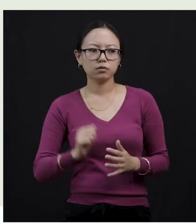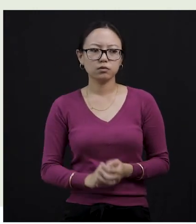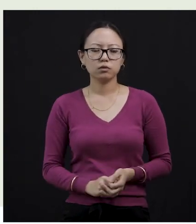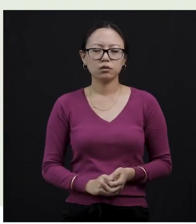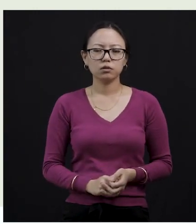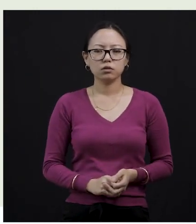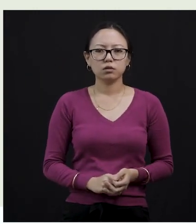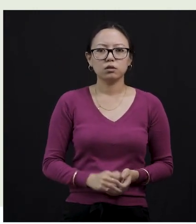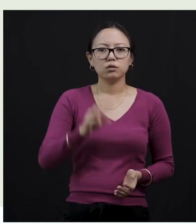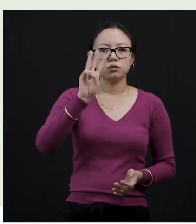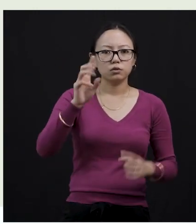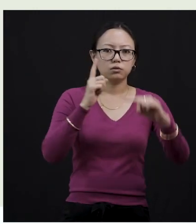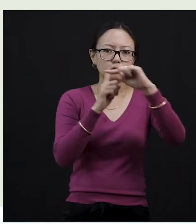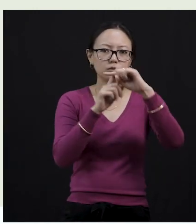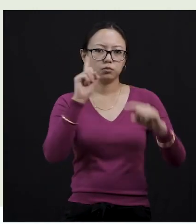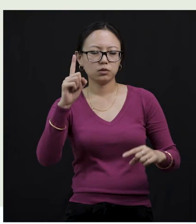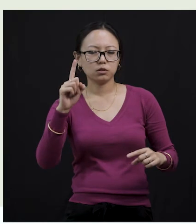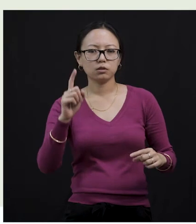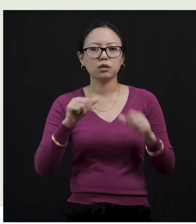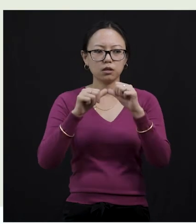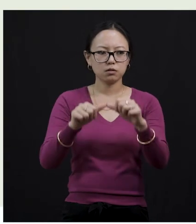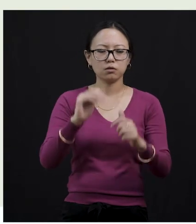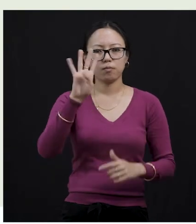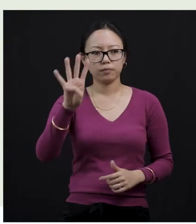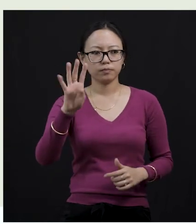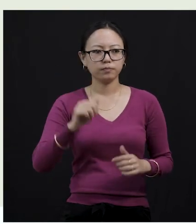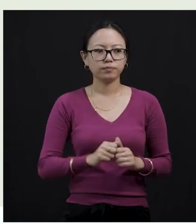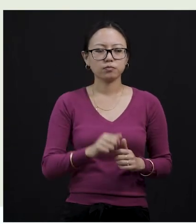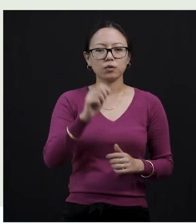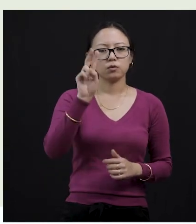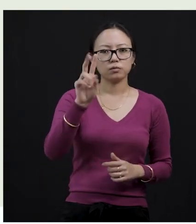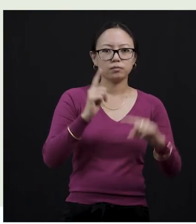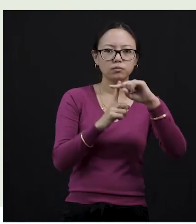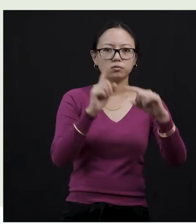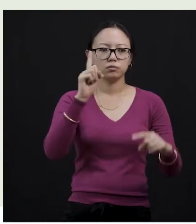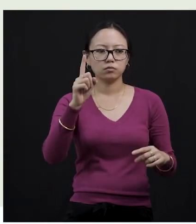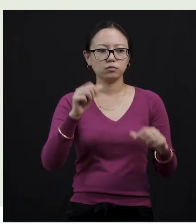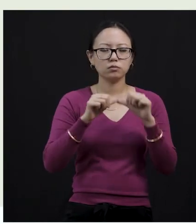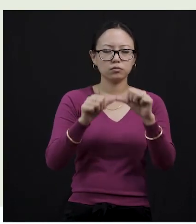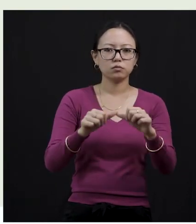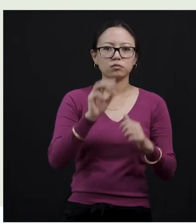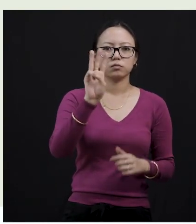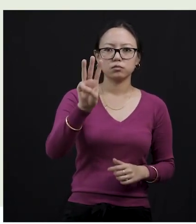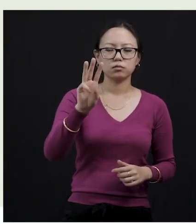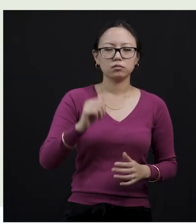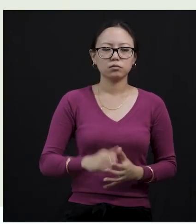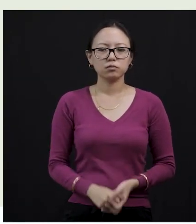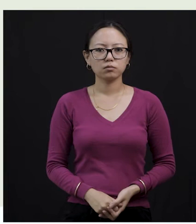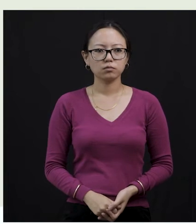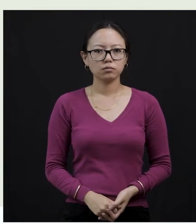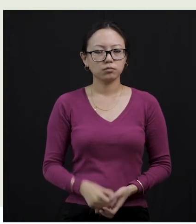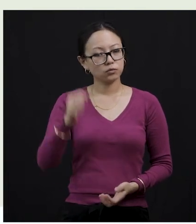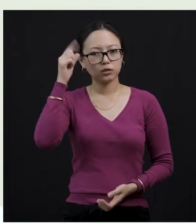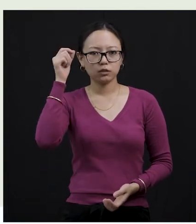write 5. Then you have 3 plus 1, you get 4. Then you have 2 plus 1, you get 3, right?